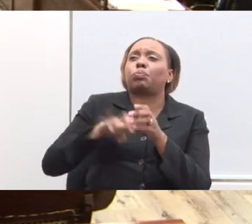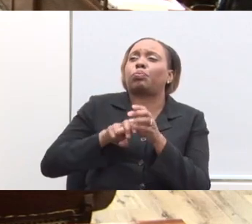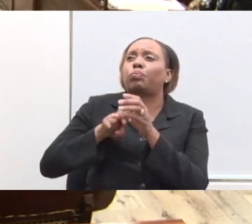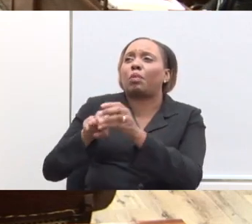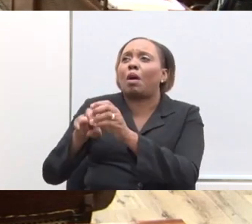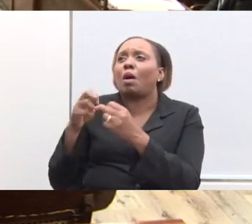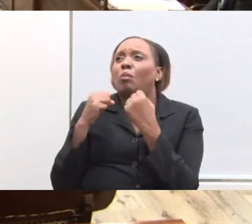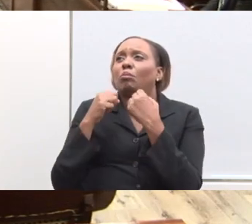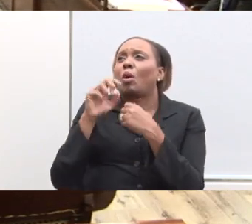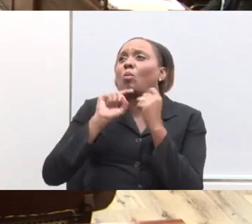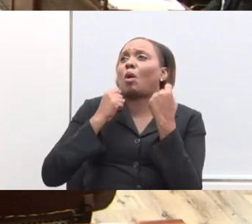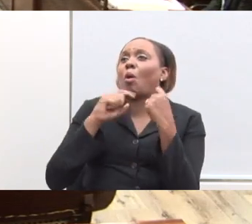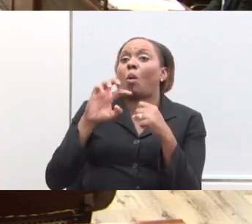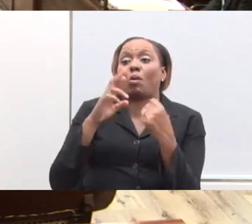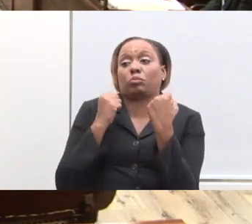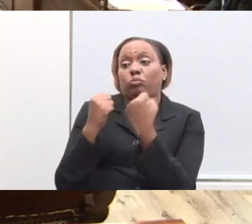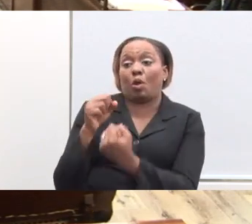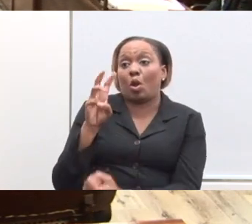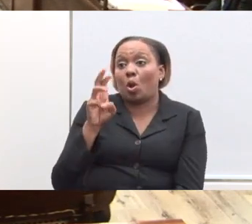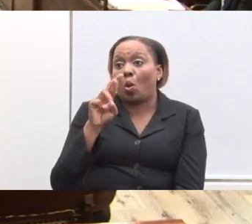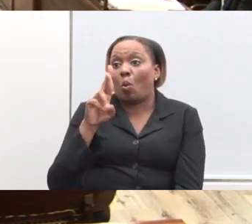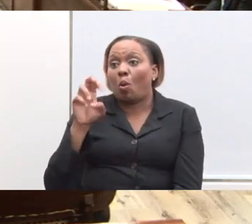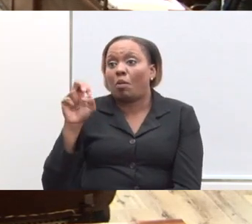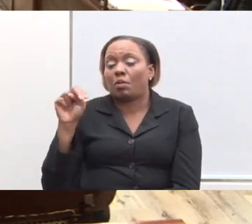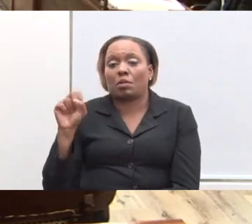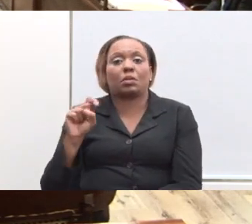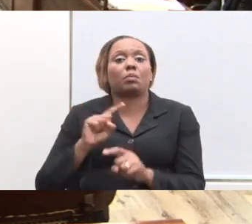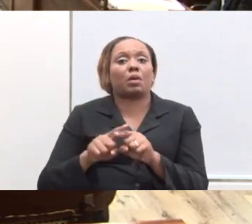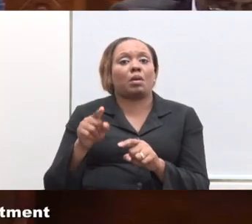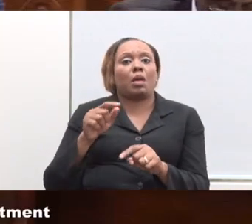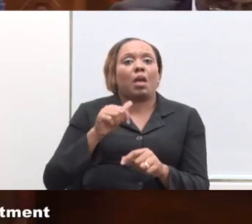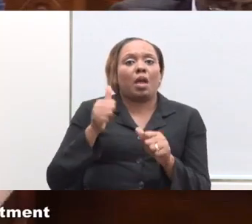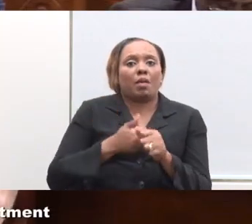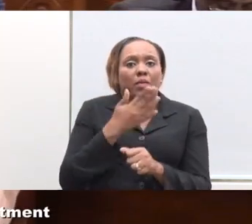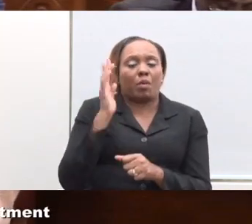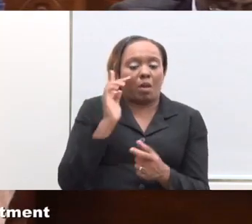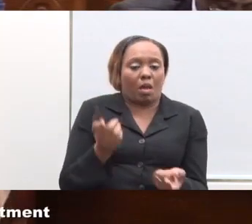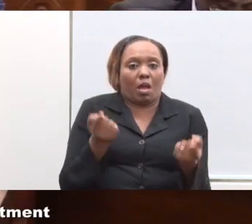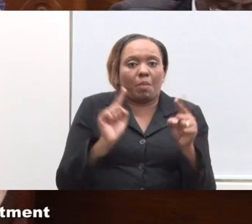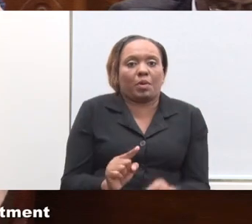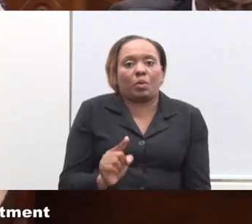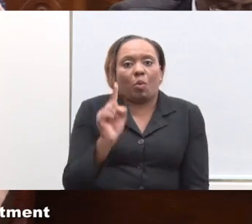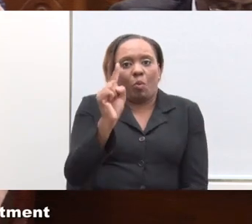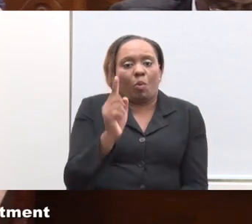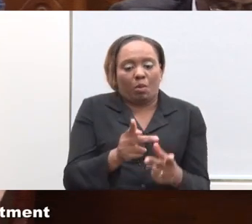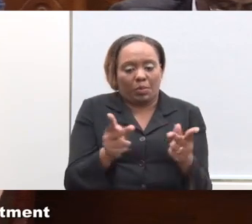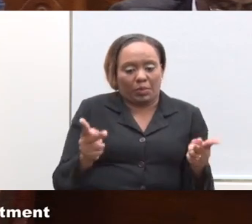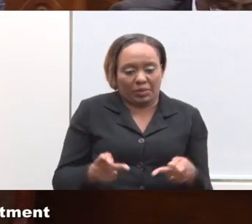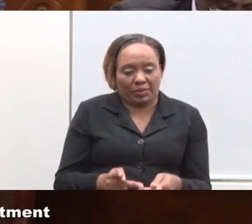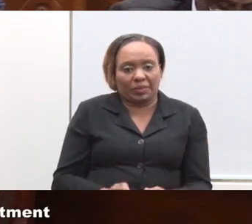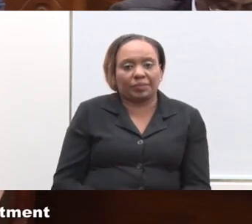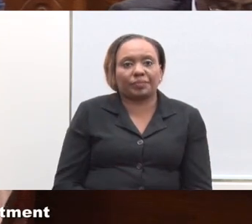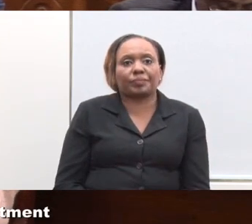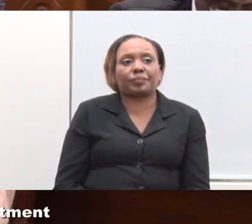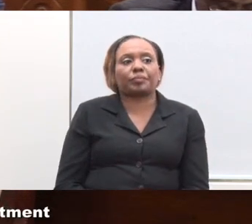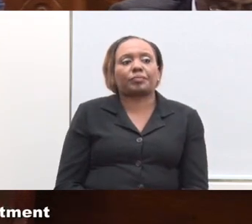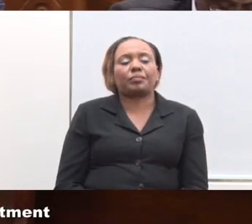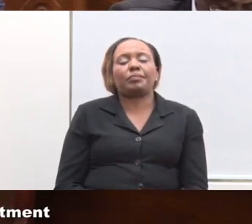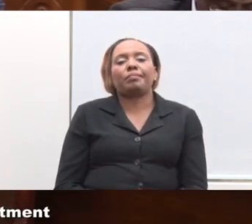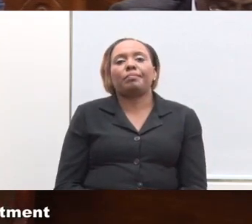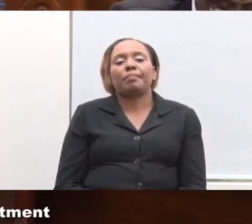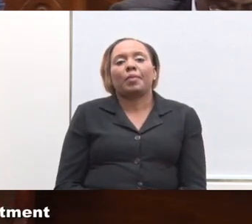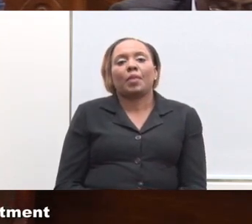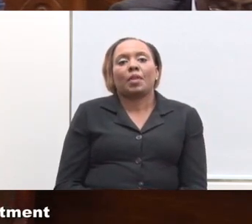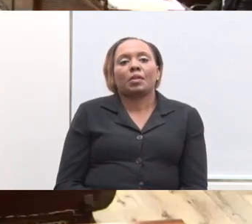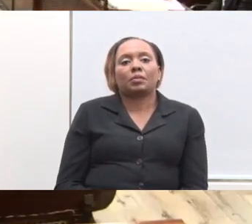Excuse me. Secondly, that those on short week, because we recognize that some people